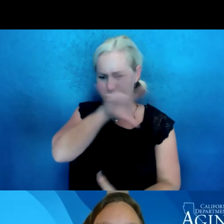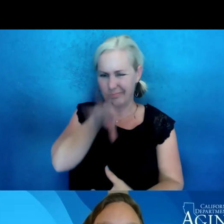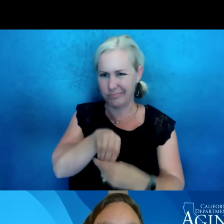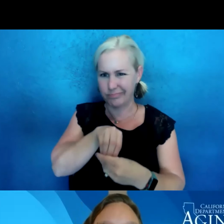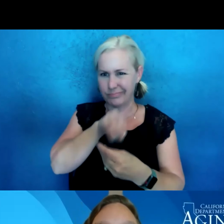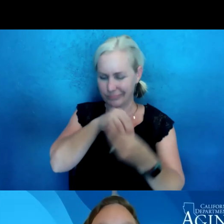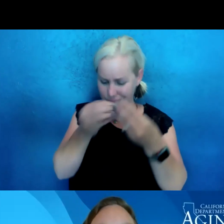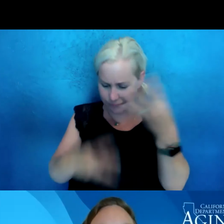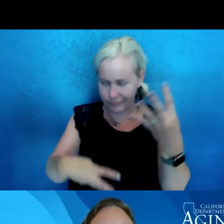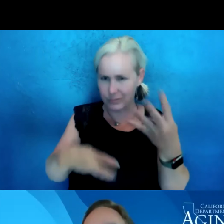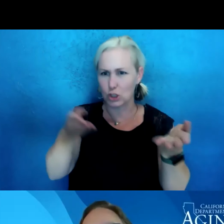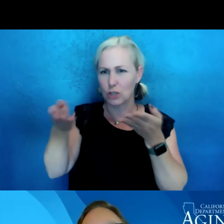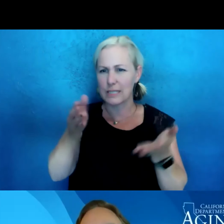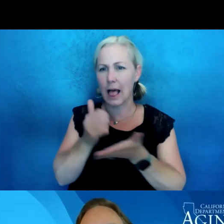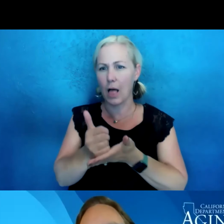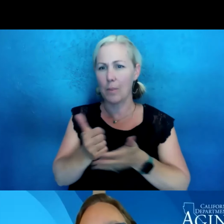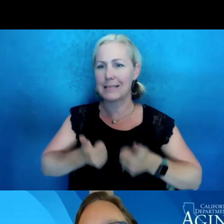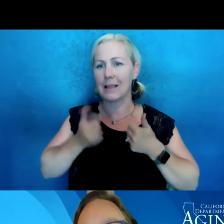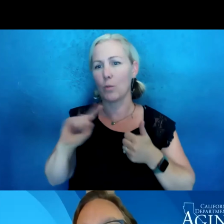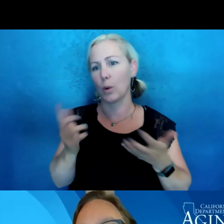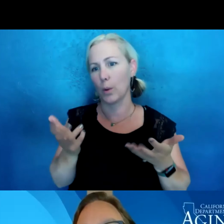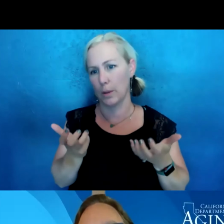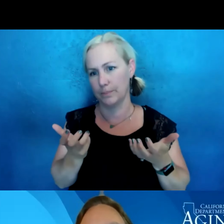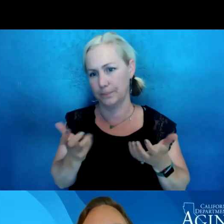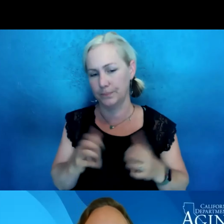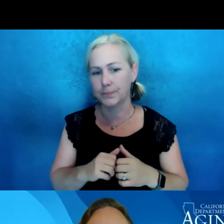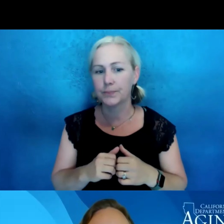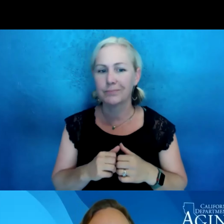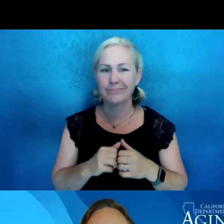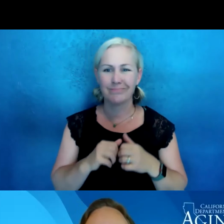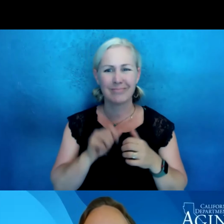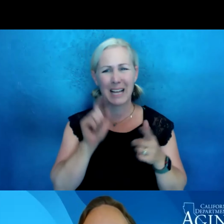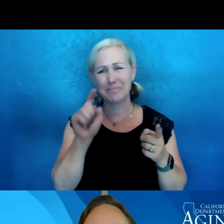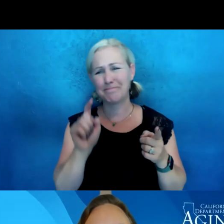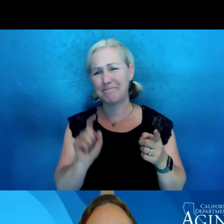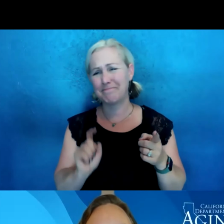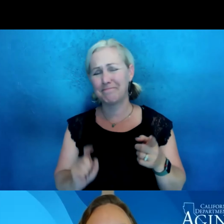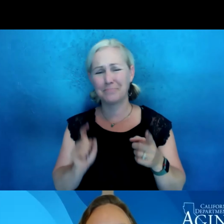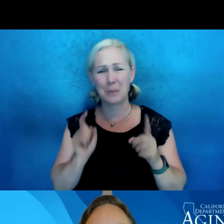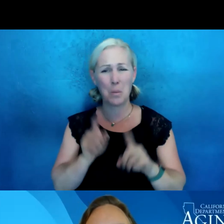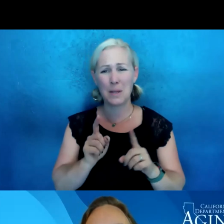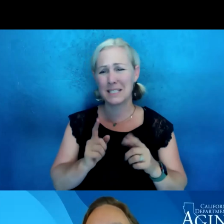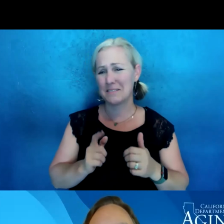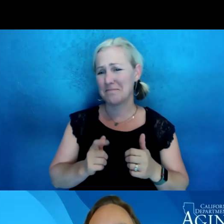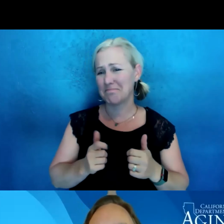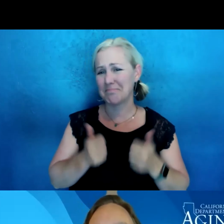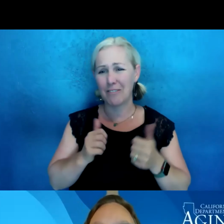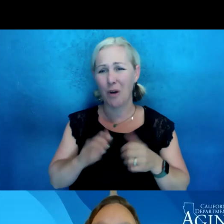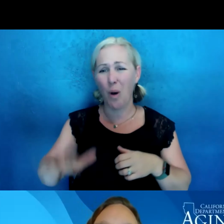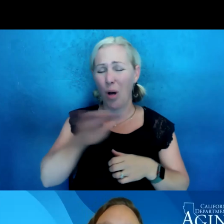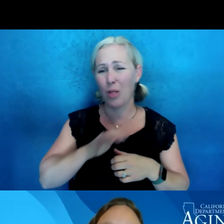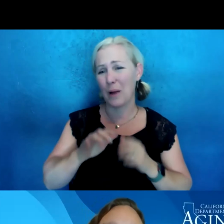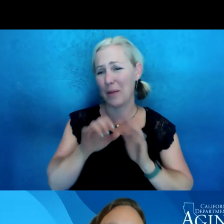where we want to live. And I could just go on and on about the points of light all over the state. It's one of the great privileges being the director. And Marin